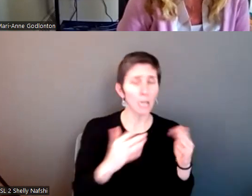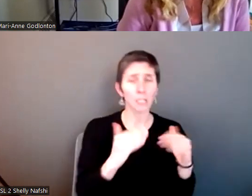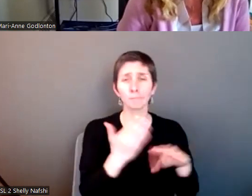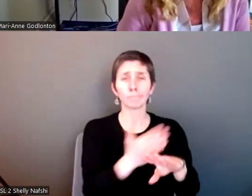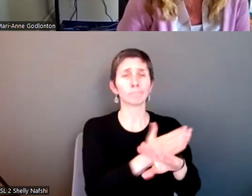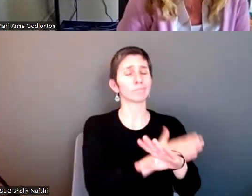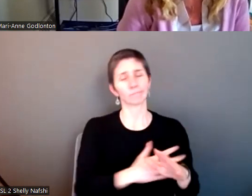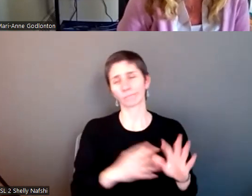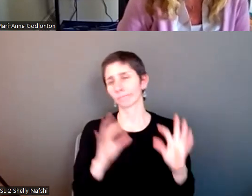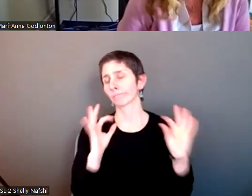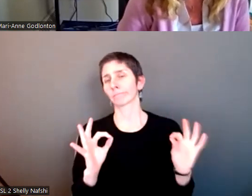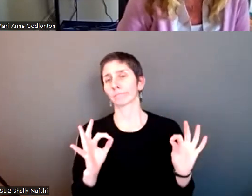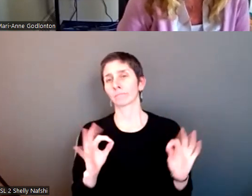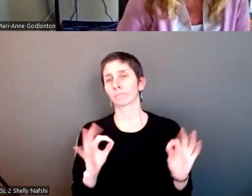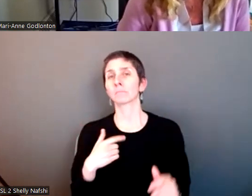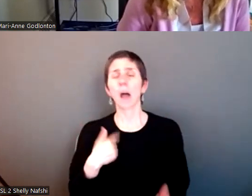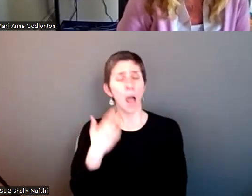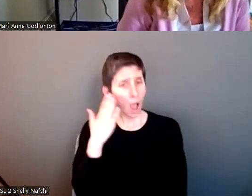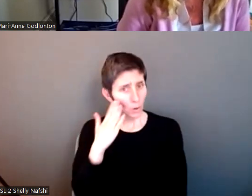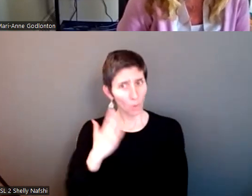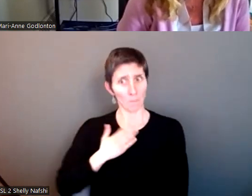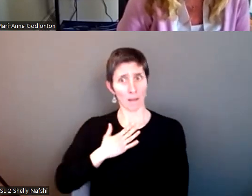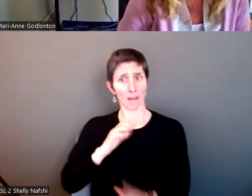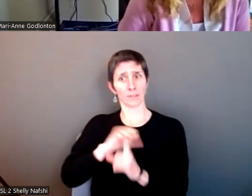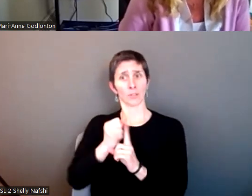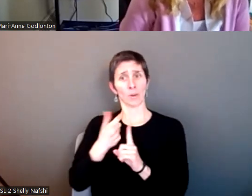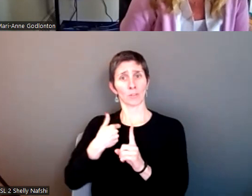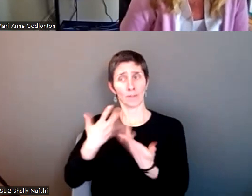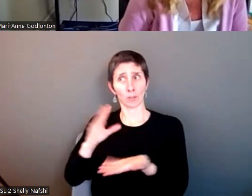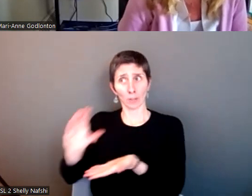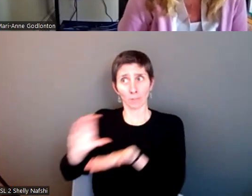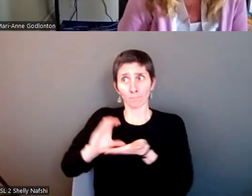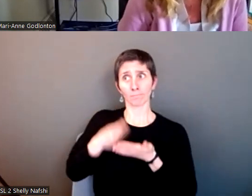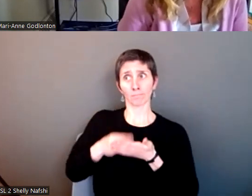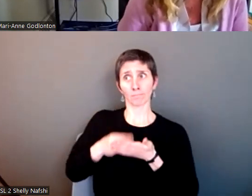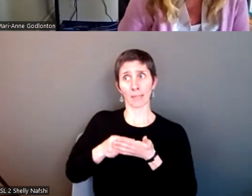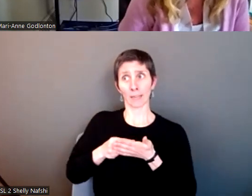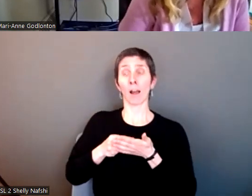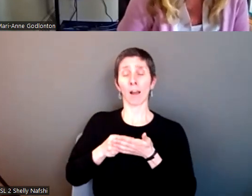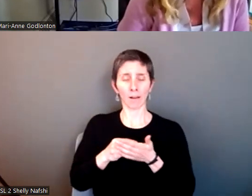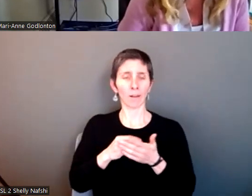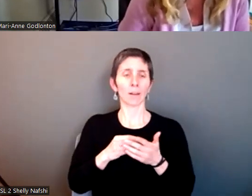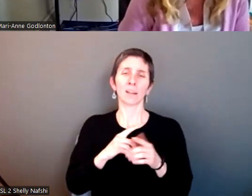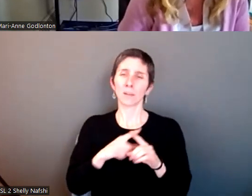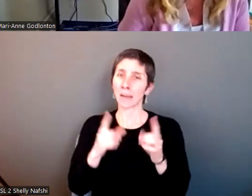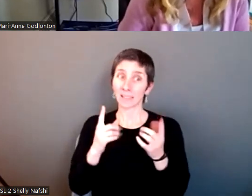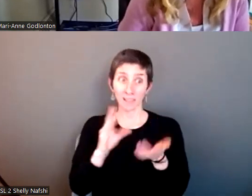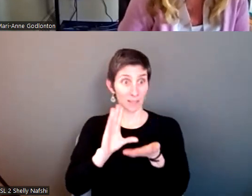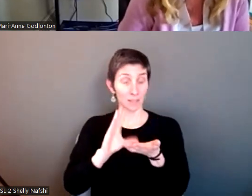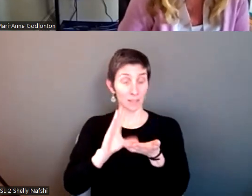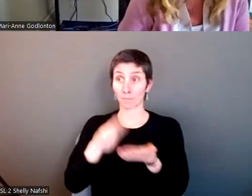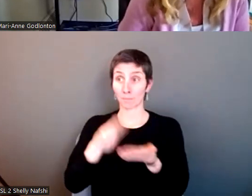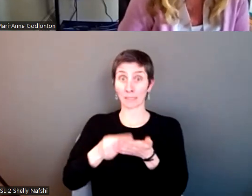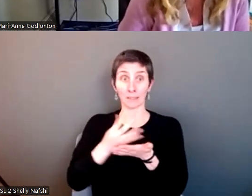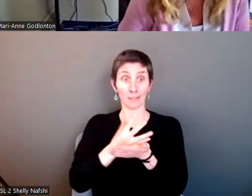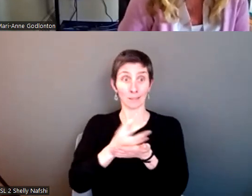have a small grant to get started. But even when that grant ran out, it was to continue to find a way